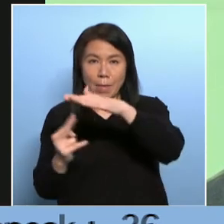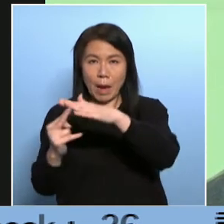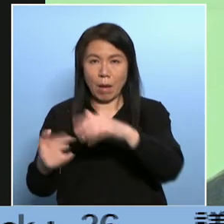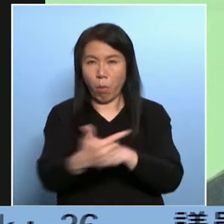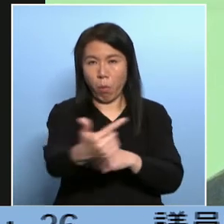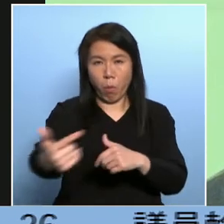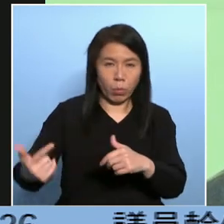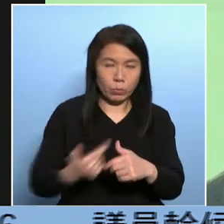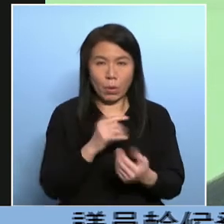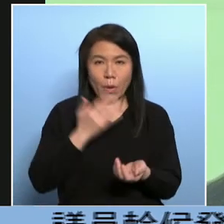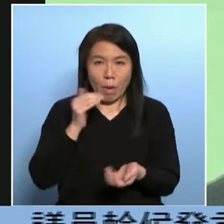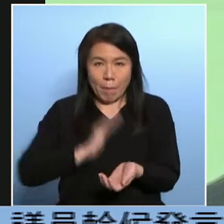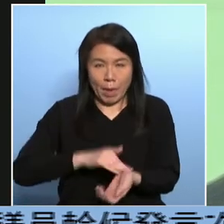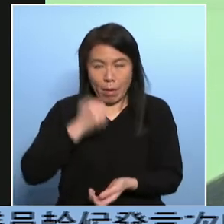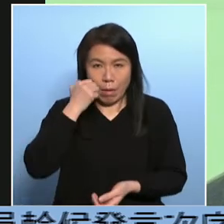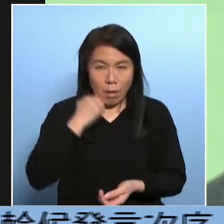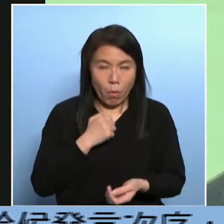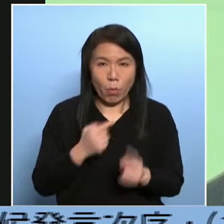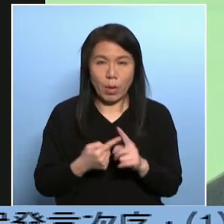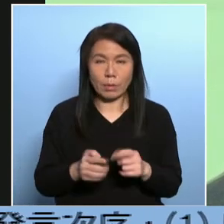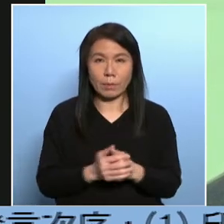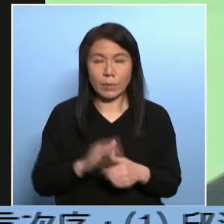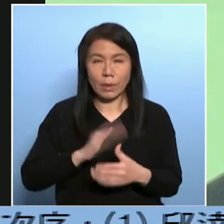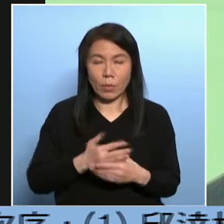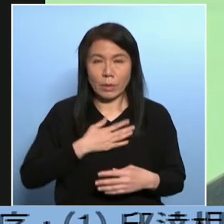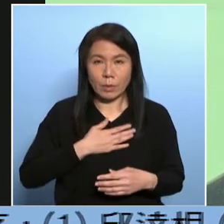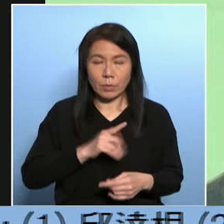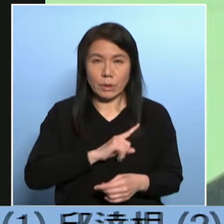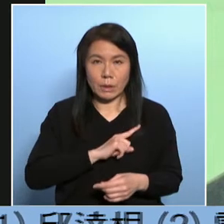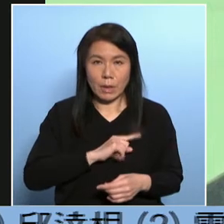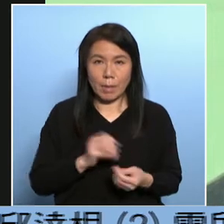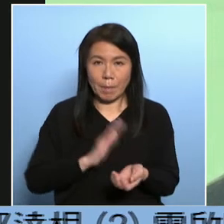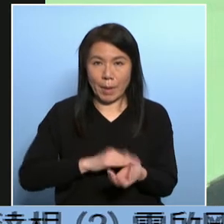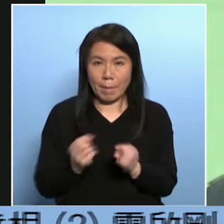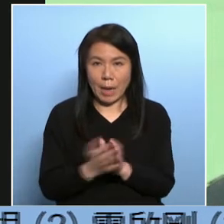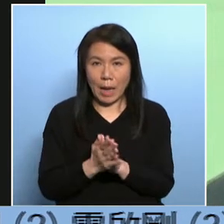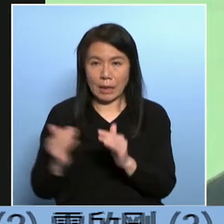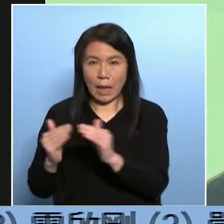well, outside of those departments, many people have to wait